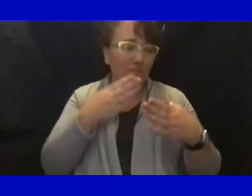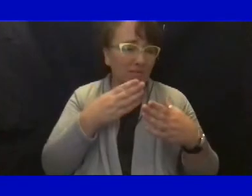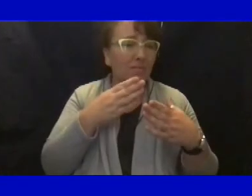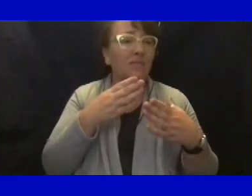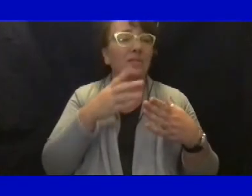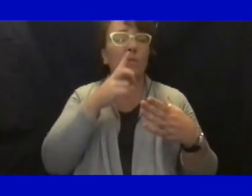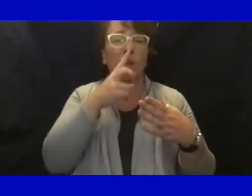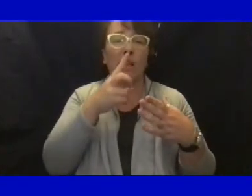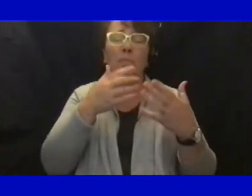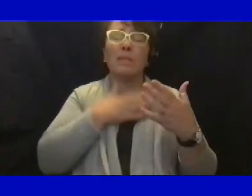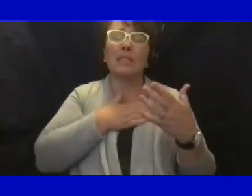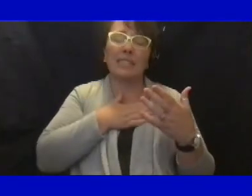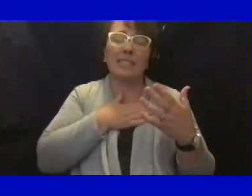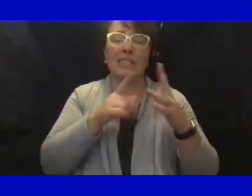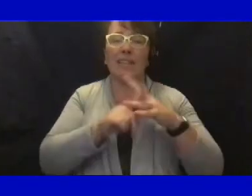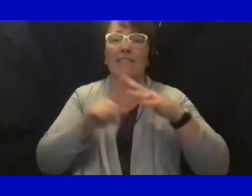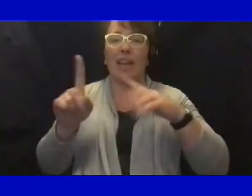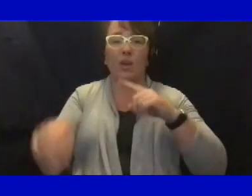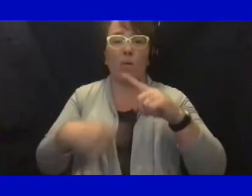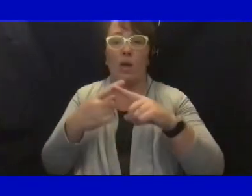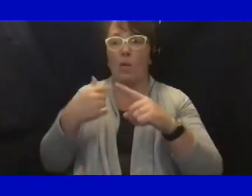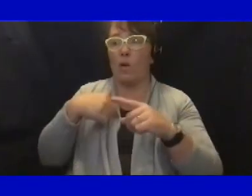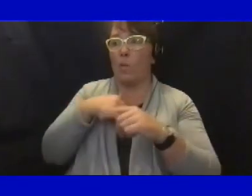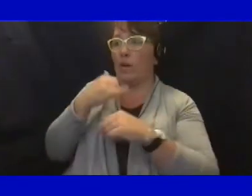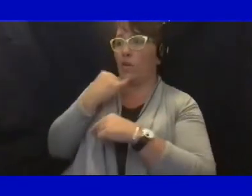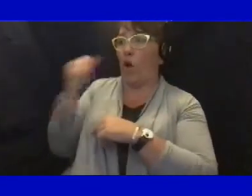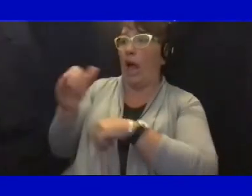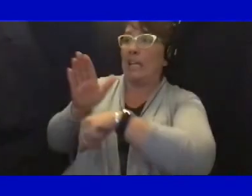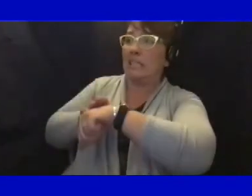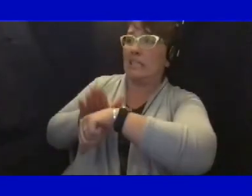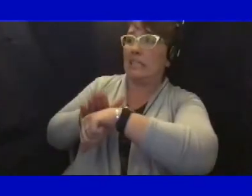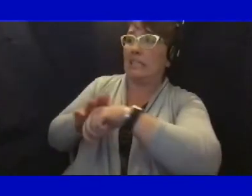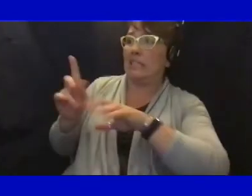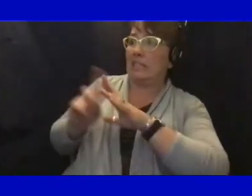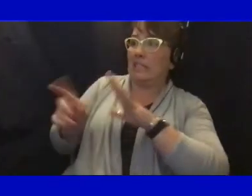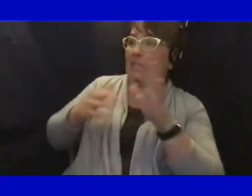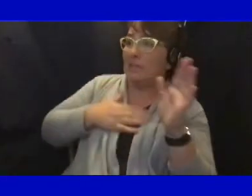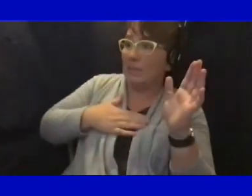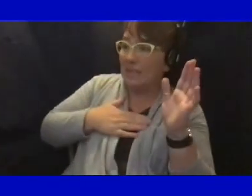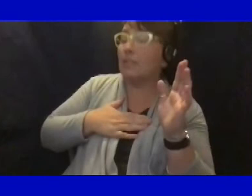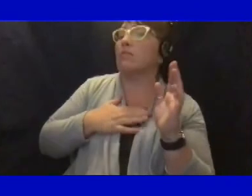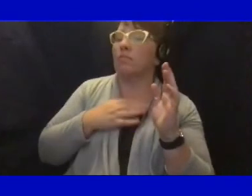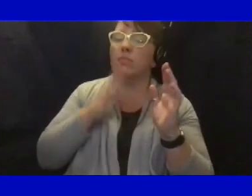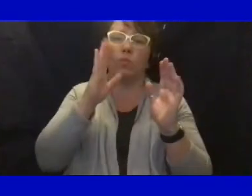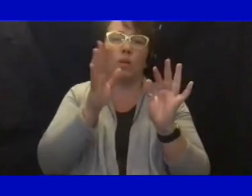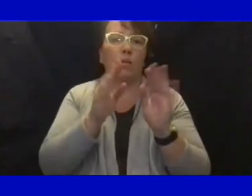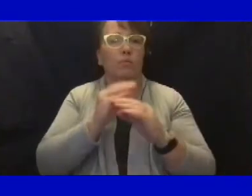evacuate, because we're really trying to protect you and your family's health and safety.